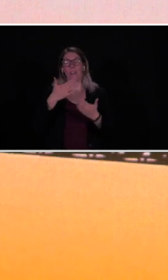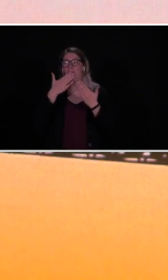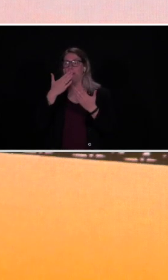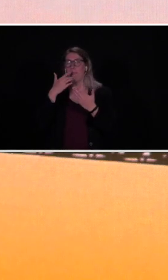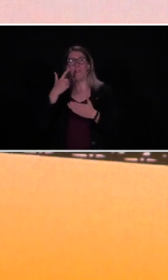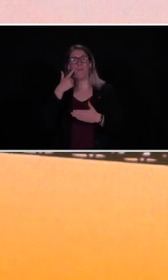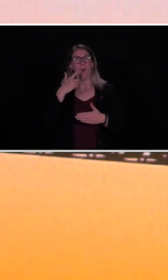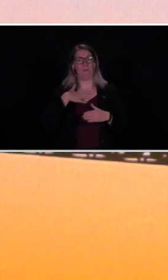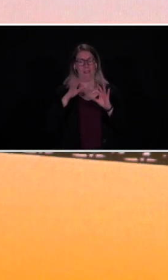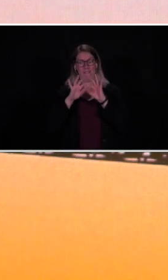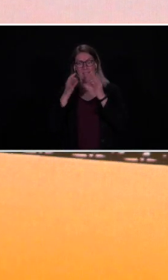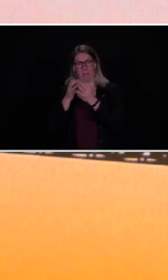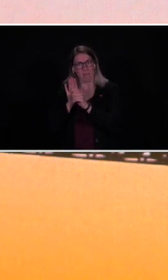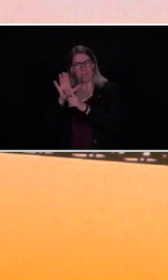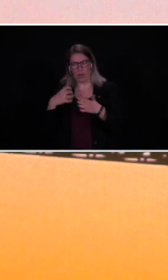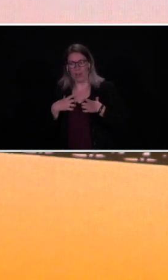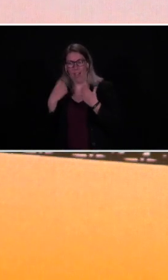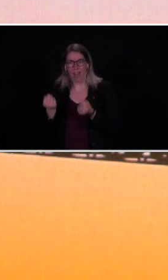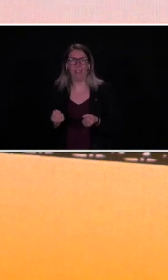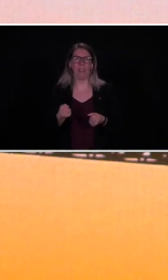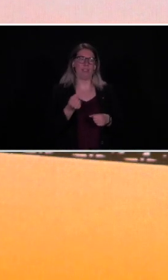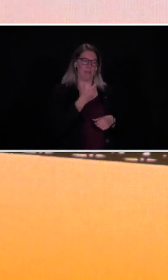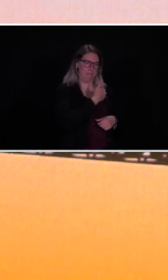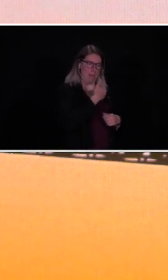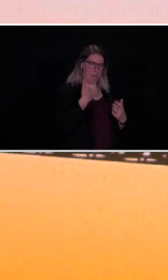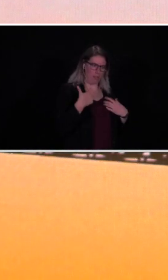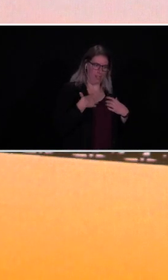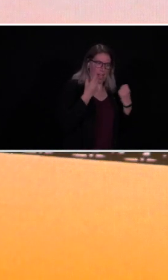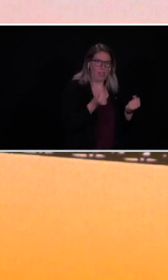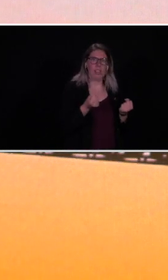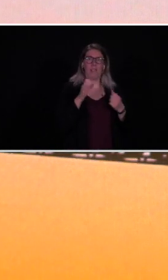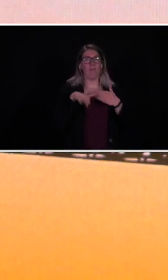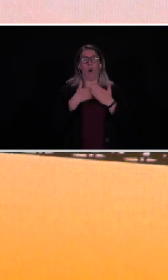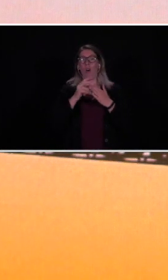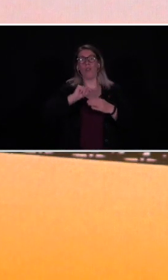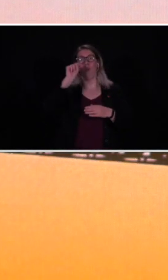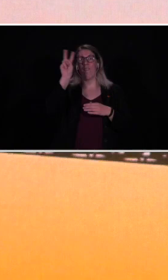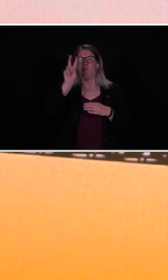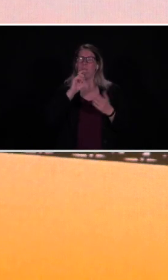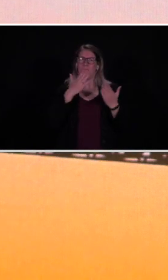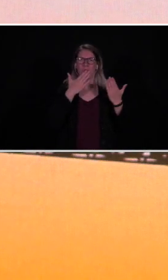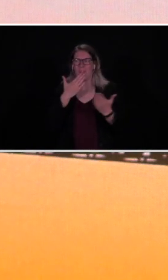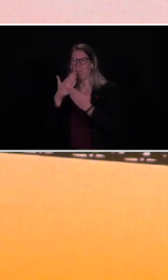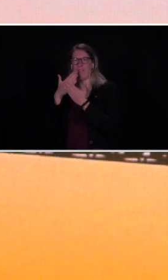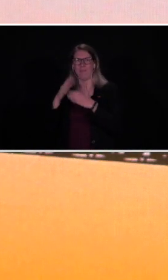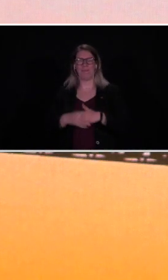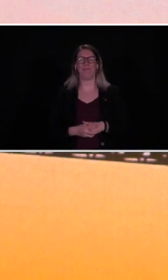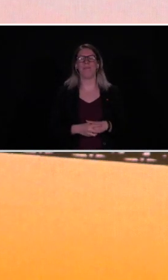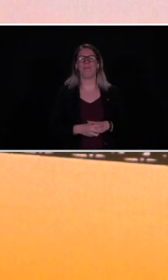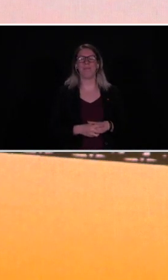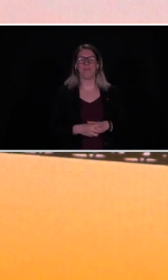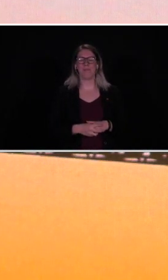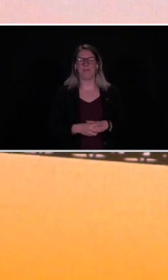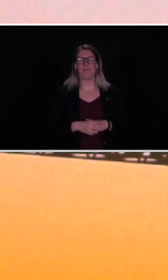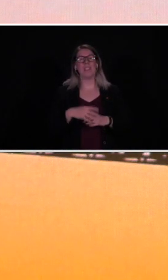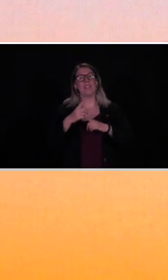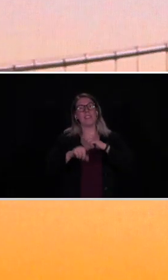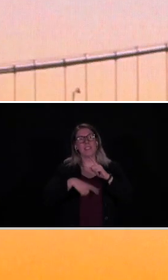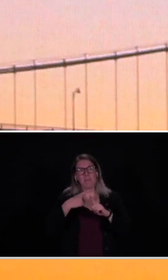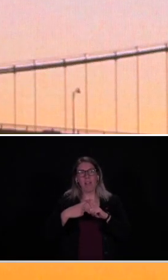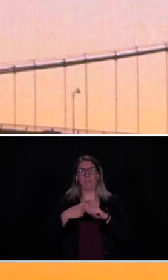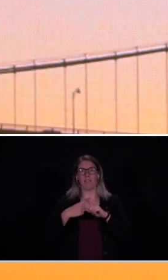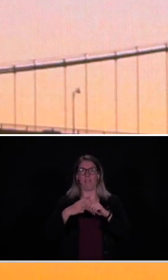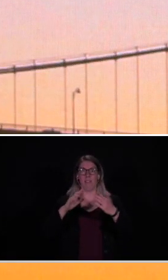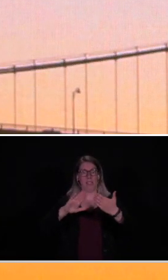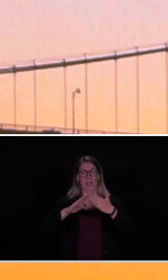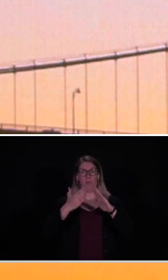of my family, for my colleagues, club members, for all of us here in North Vancouver. I'm also grateful for the outstanding community we